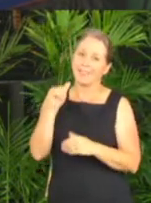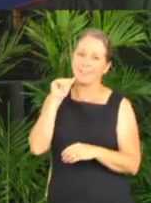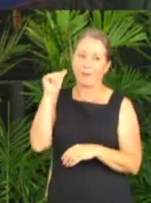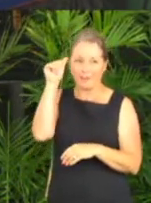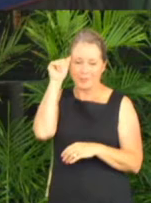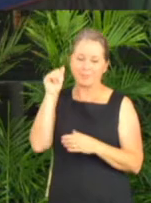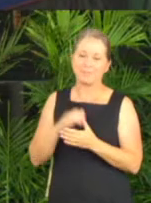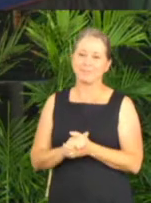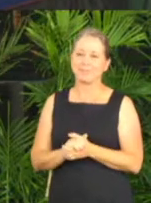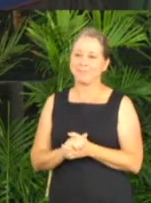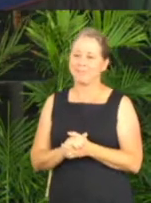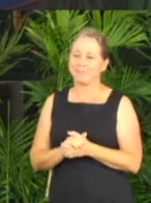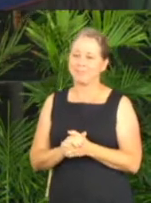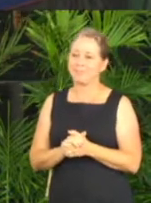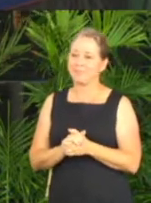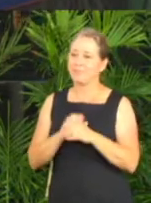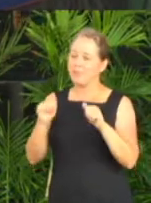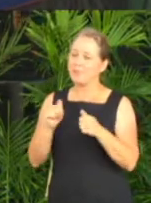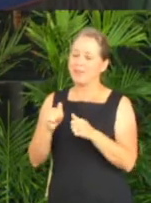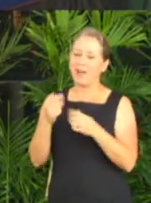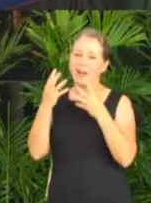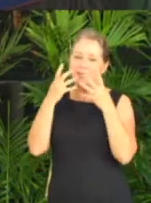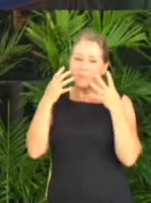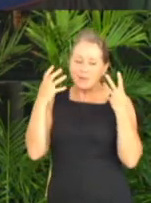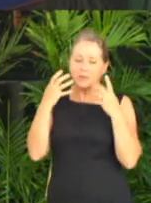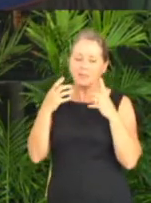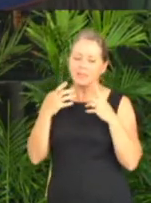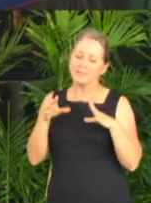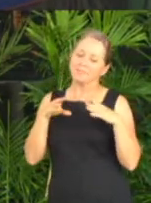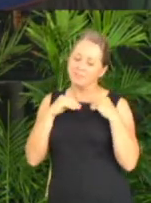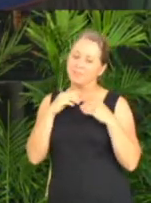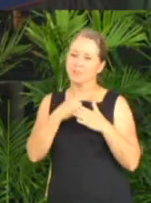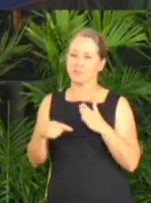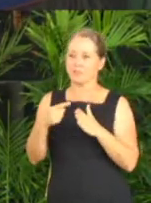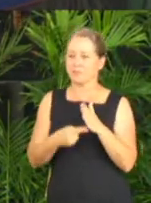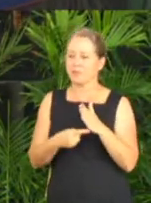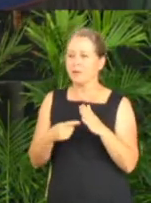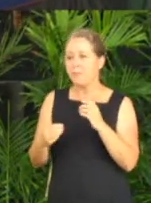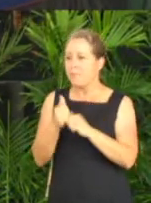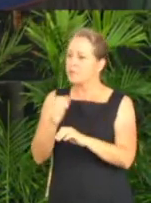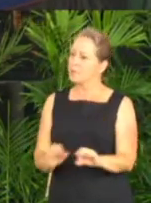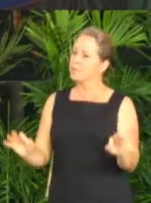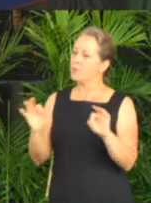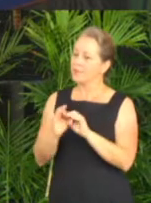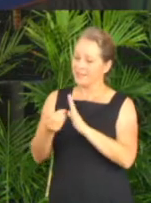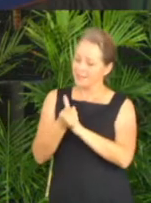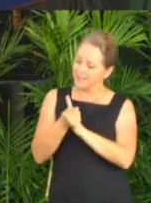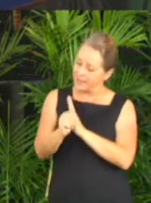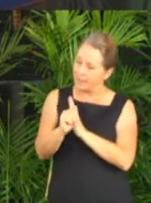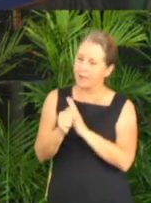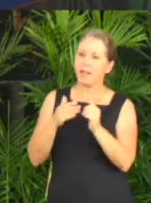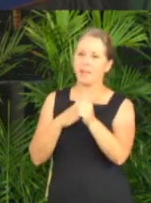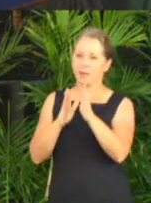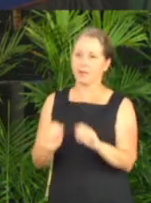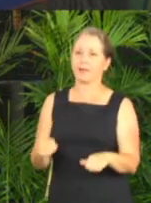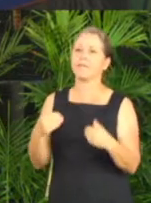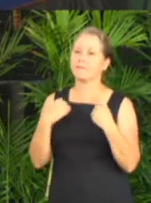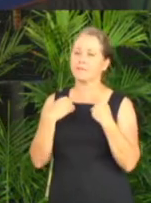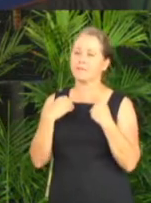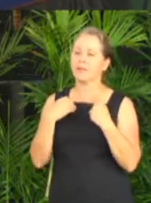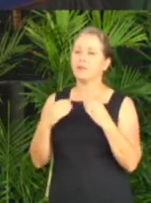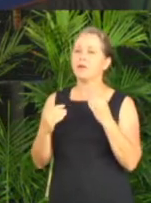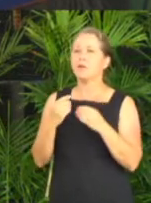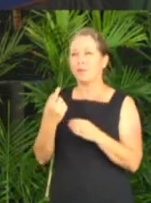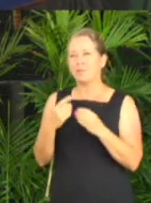adults. May you be hospitable to criticism. The most important skill a leader can have, and the one